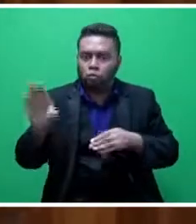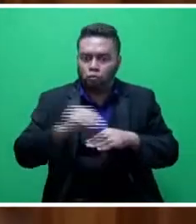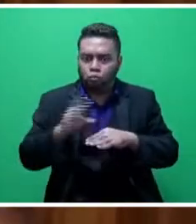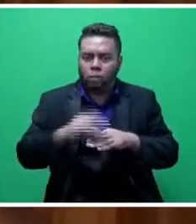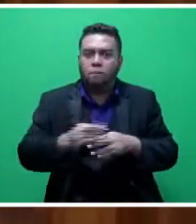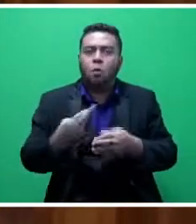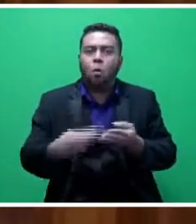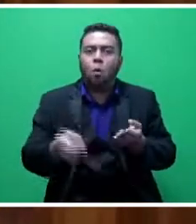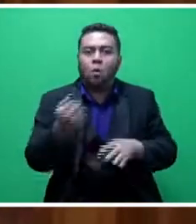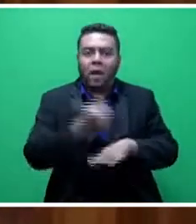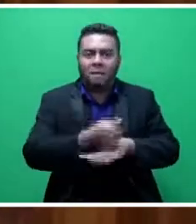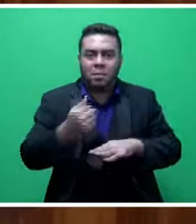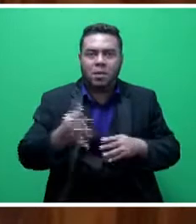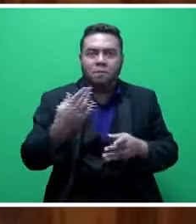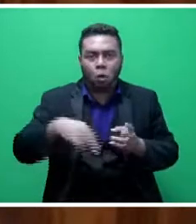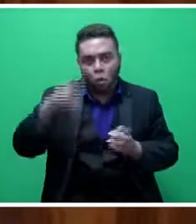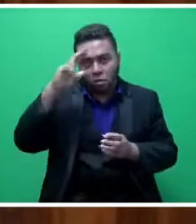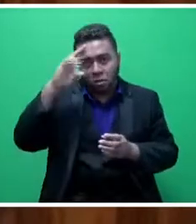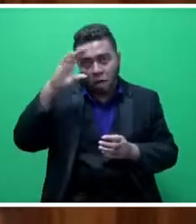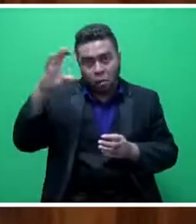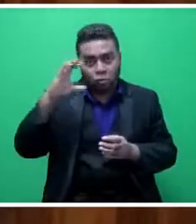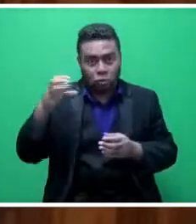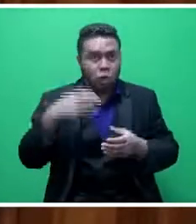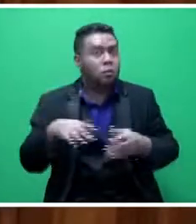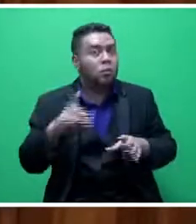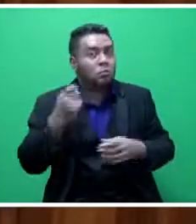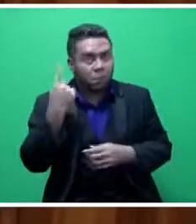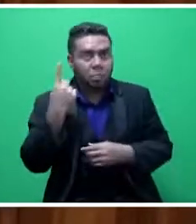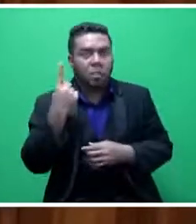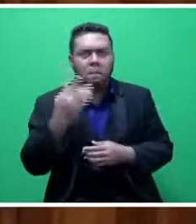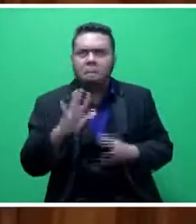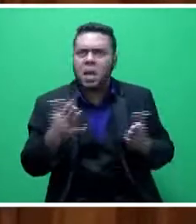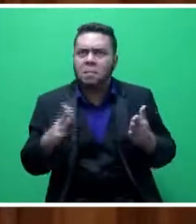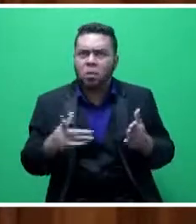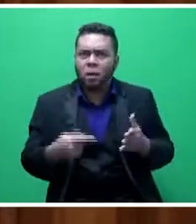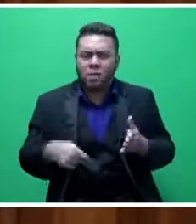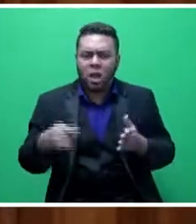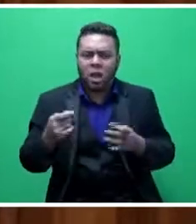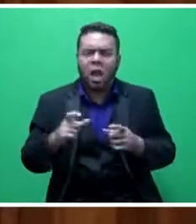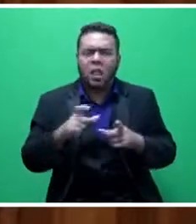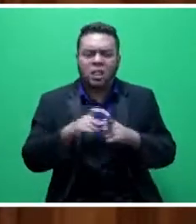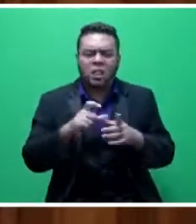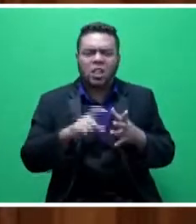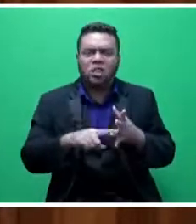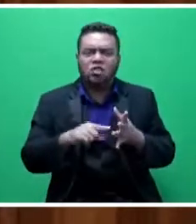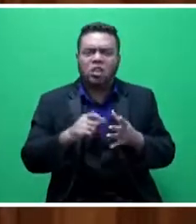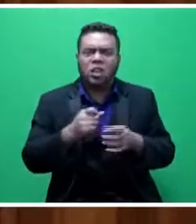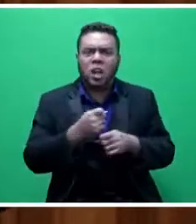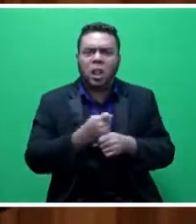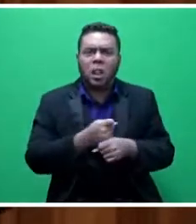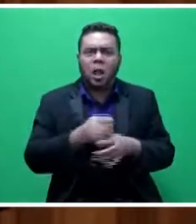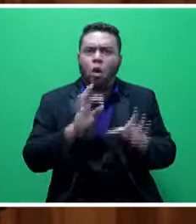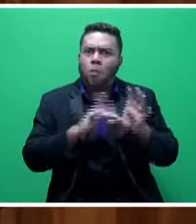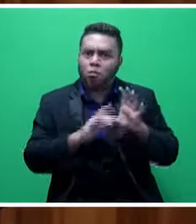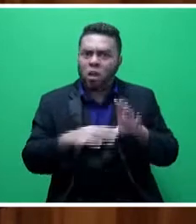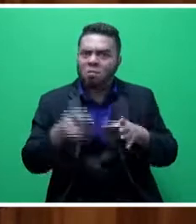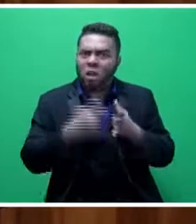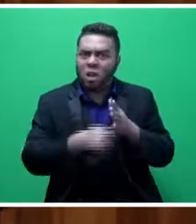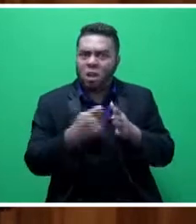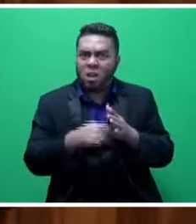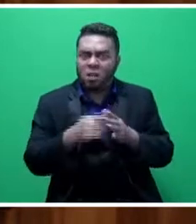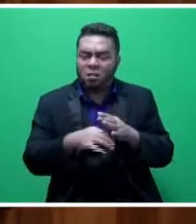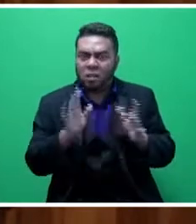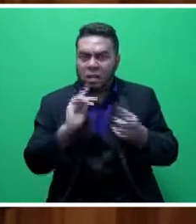the government and for the country to consider a digital tax in place. So we do commend the removal of